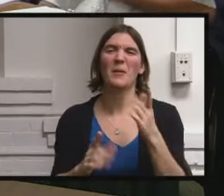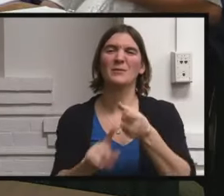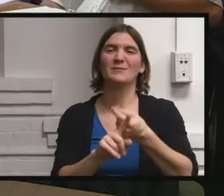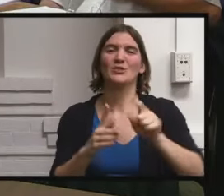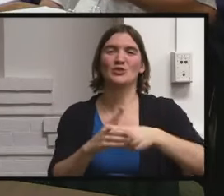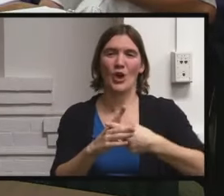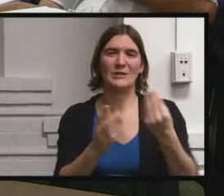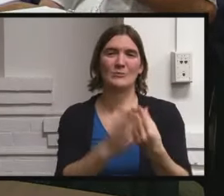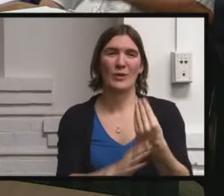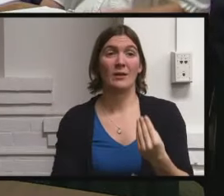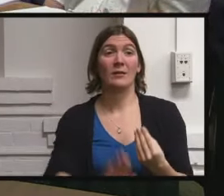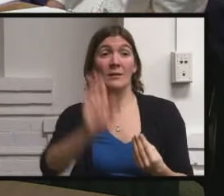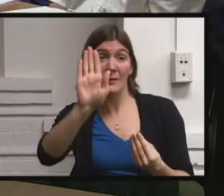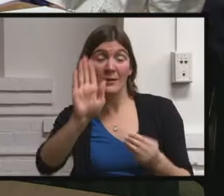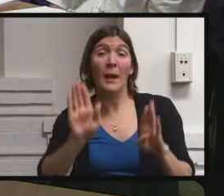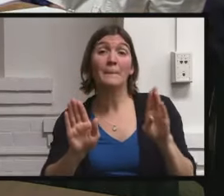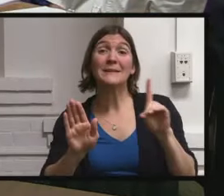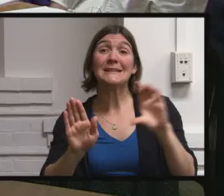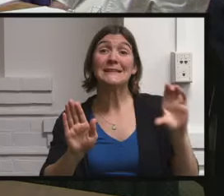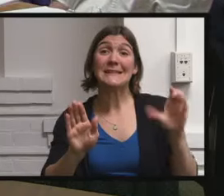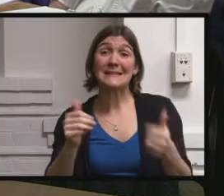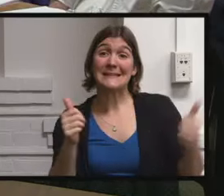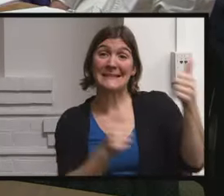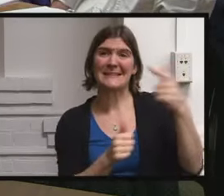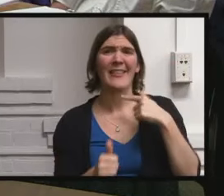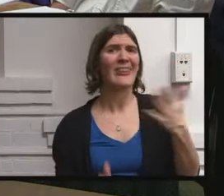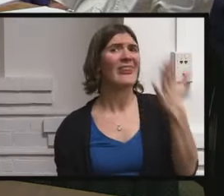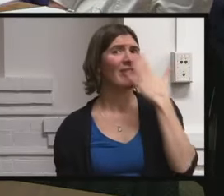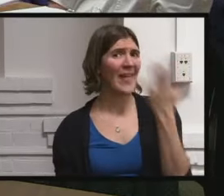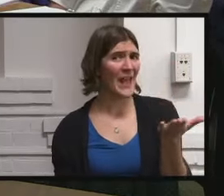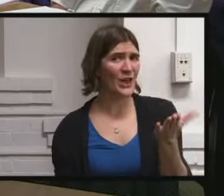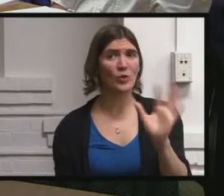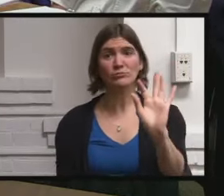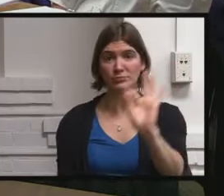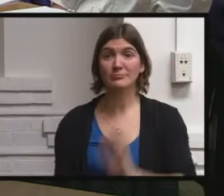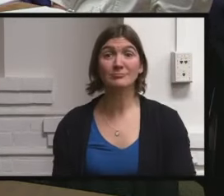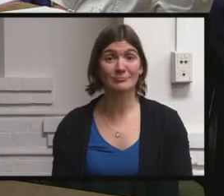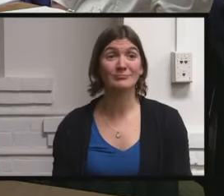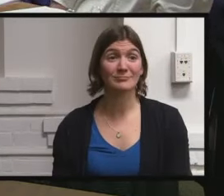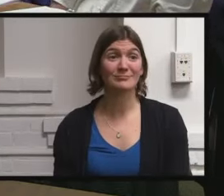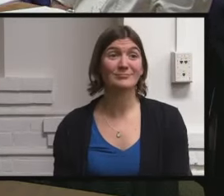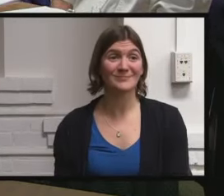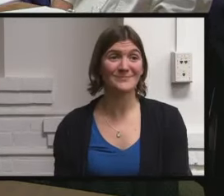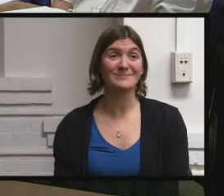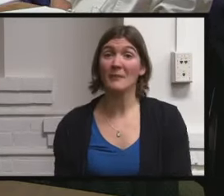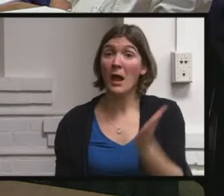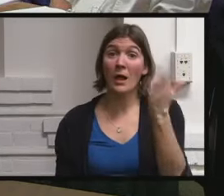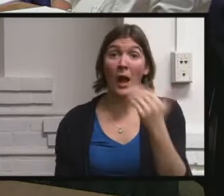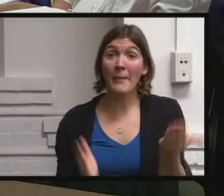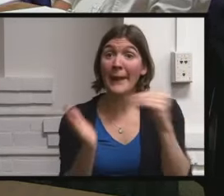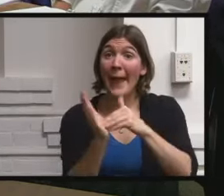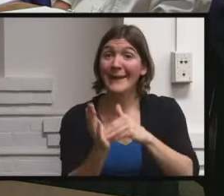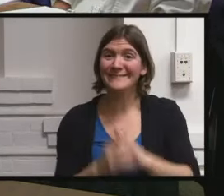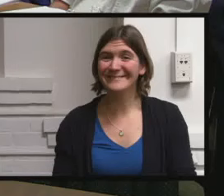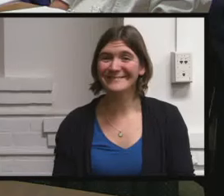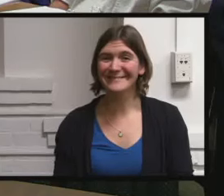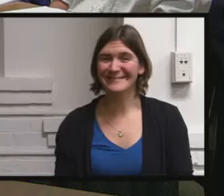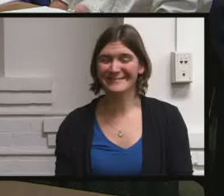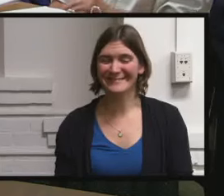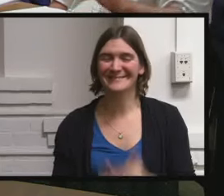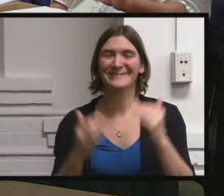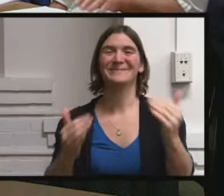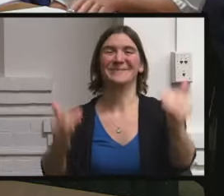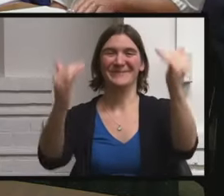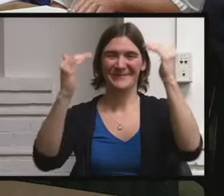Thank you for your actions tonight. It's great. Excellent. Nice pleasure. Come again. The